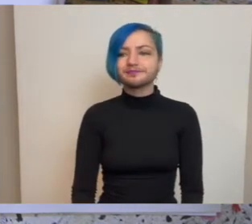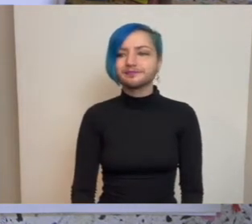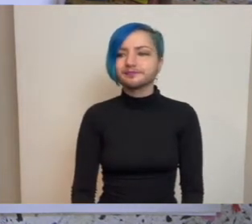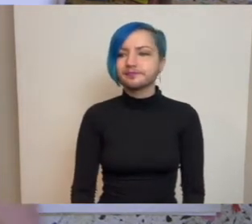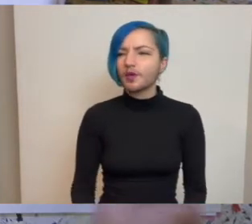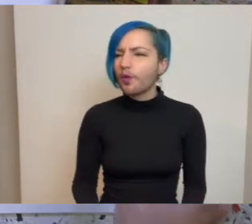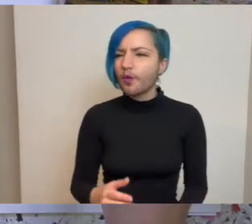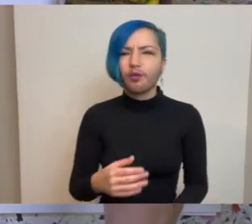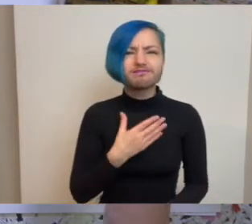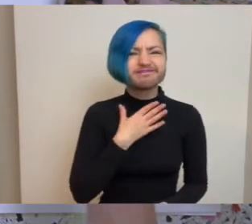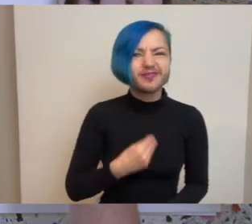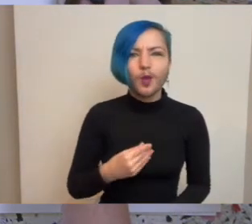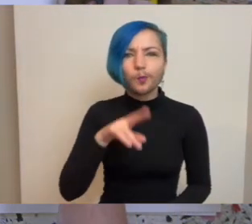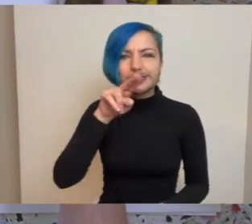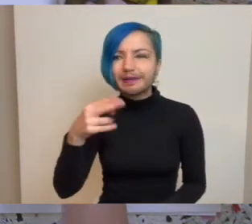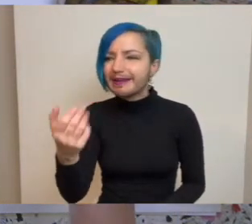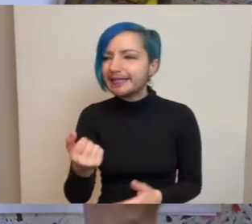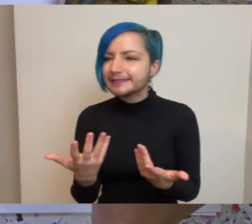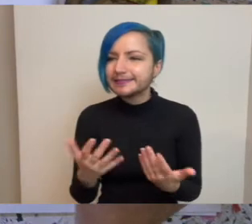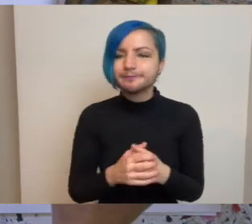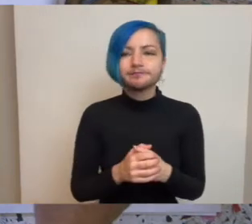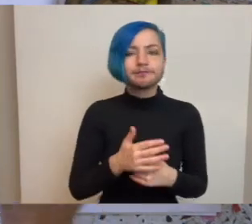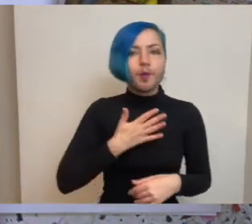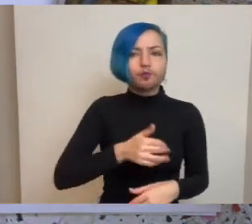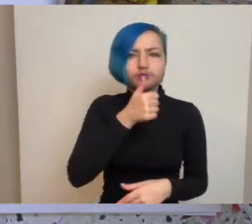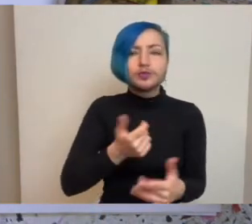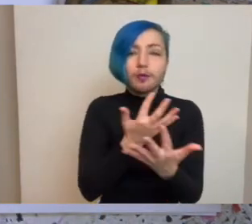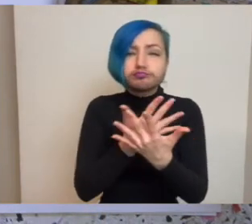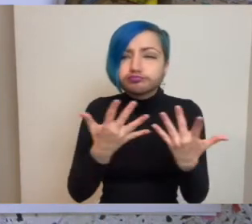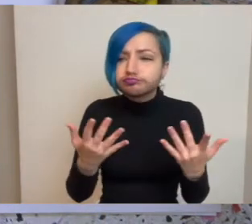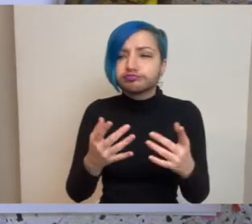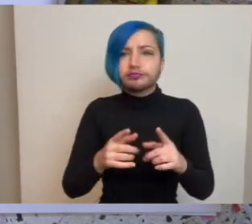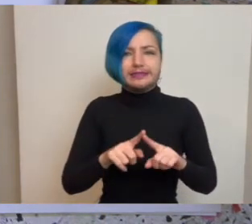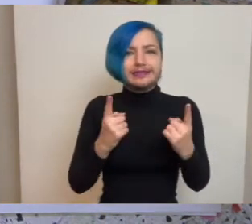got some paint out there. Think about using as many different kinds of